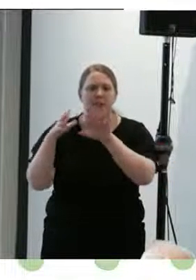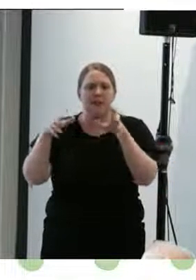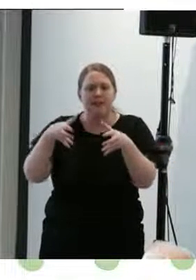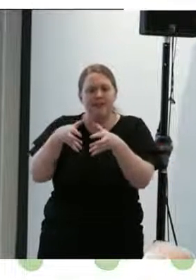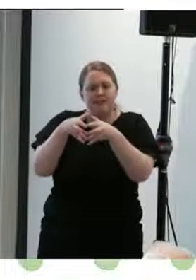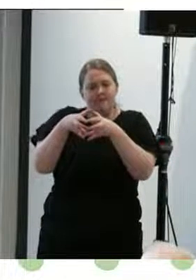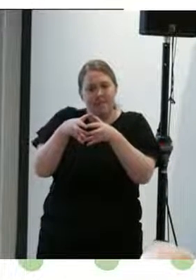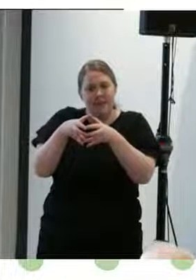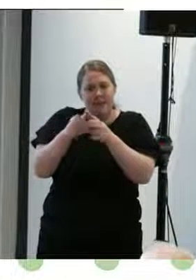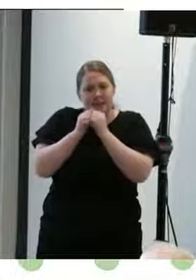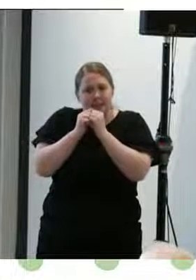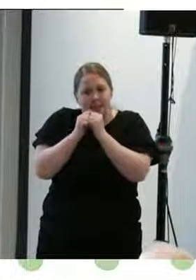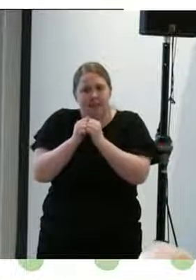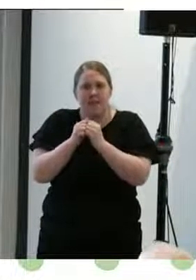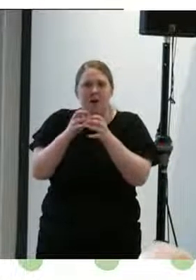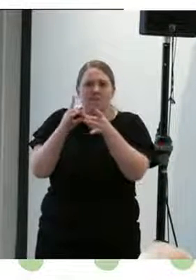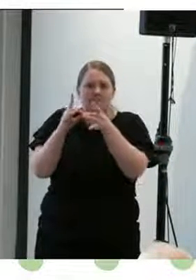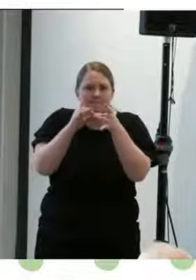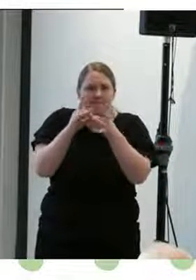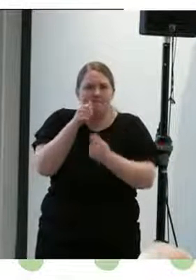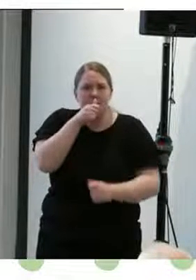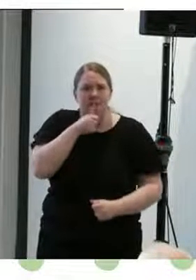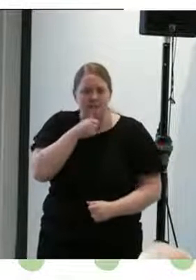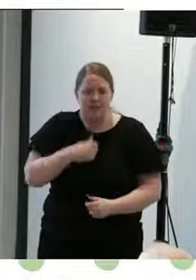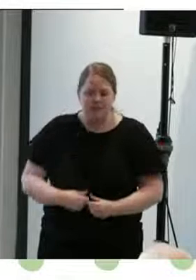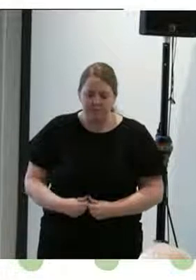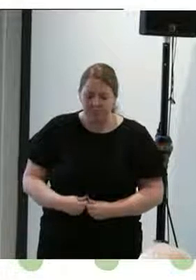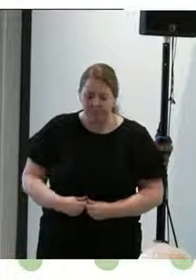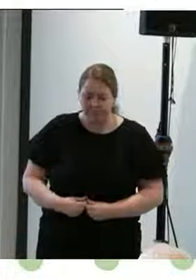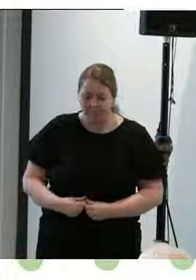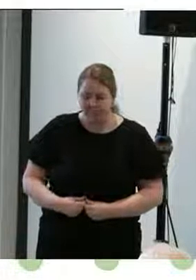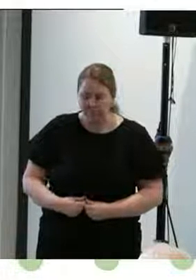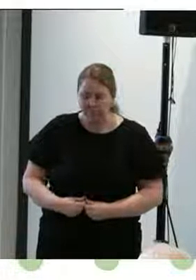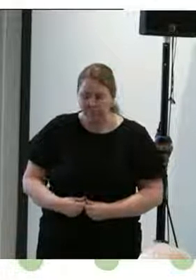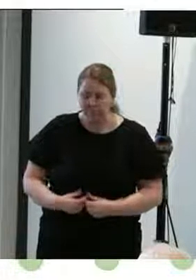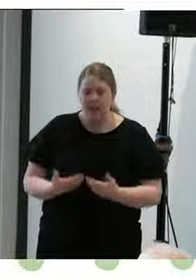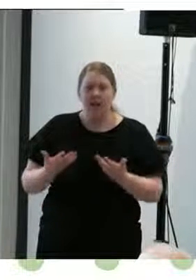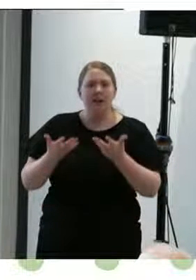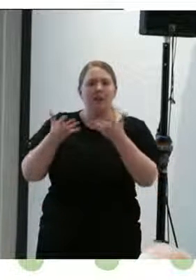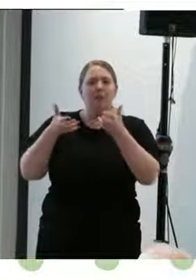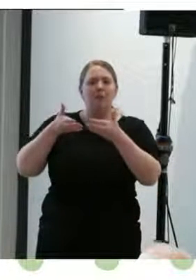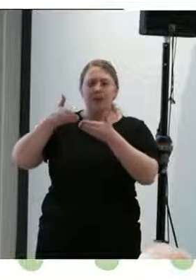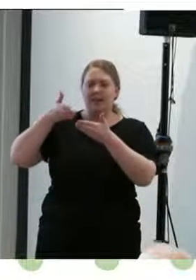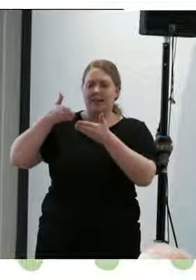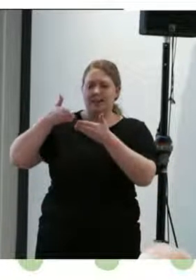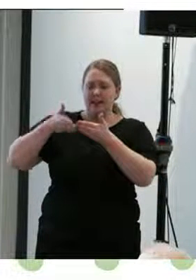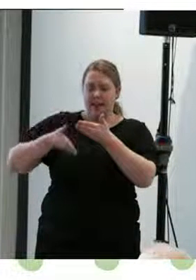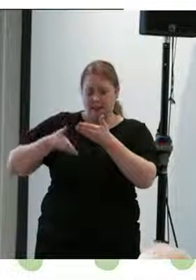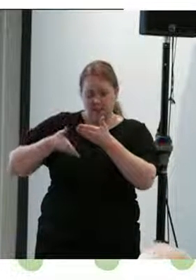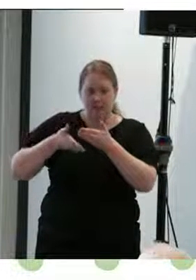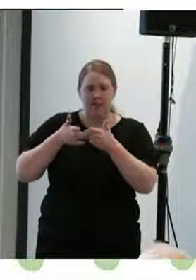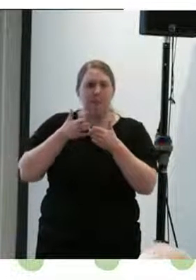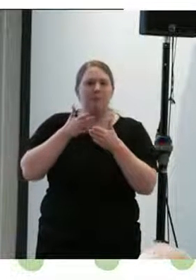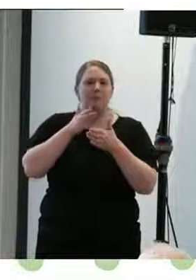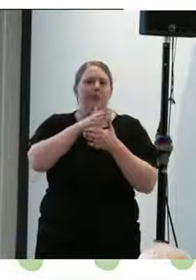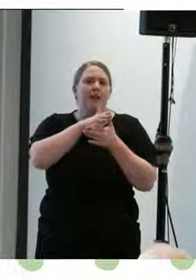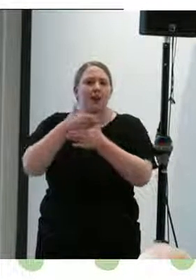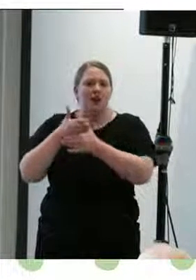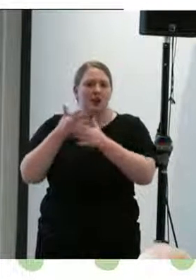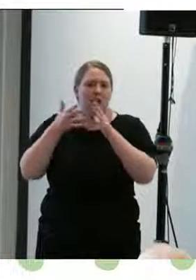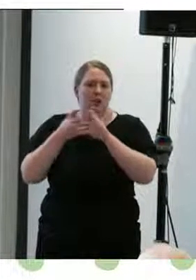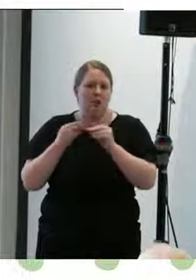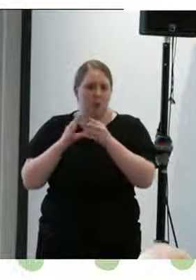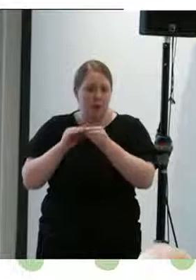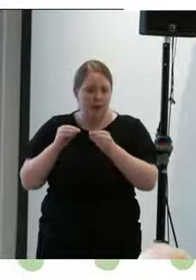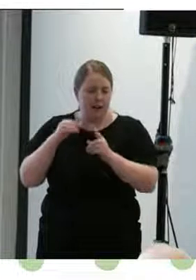suffering. And so I wanted to kind of end by sharing the story of